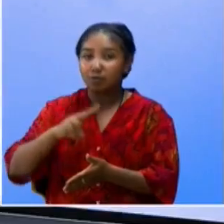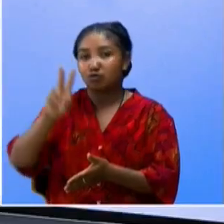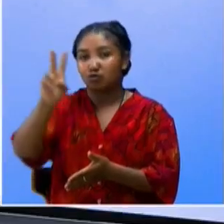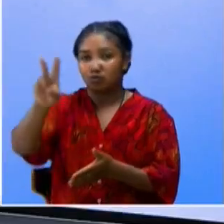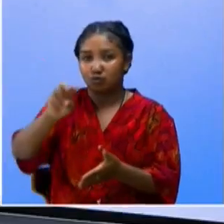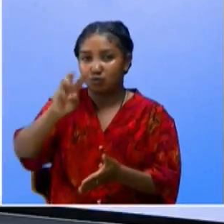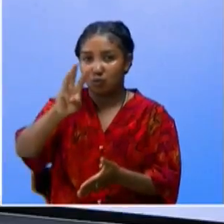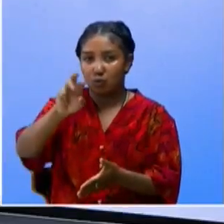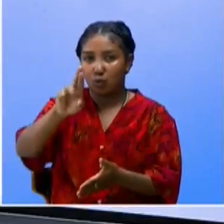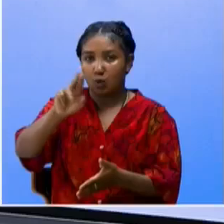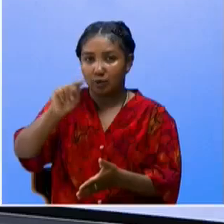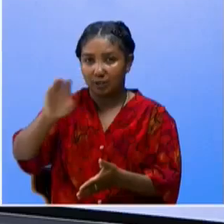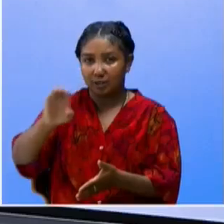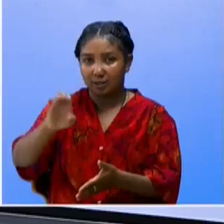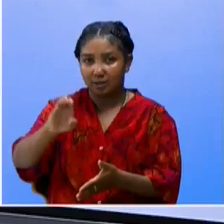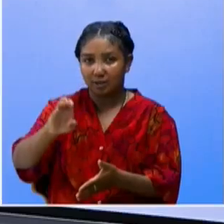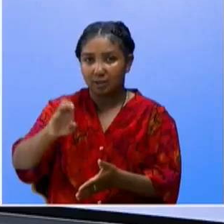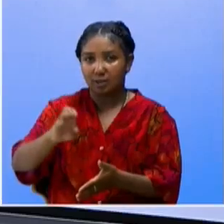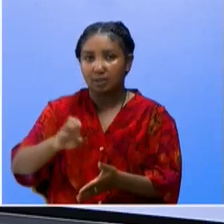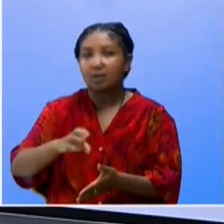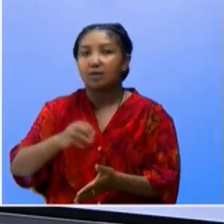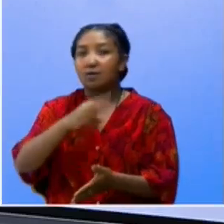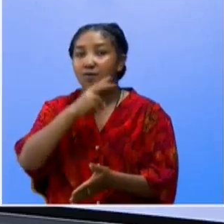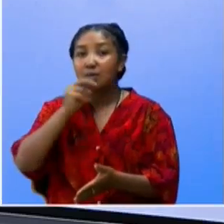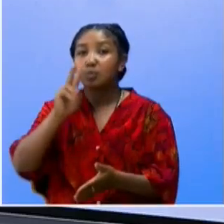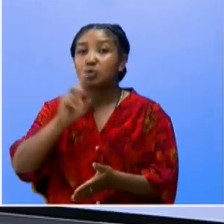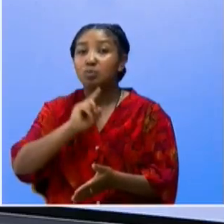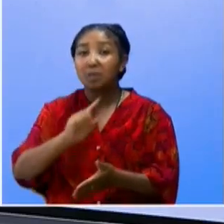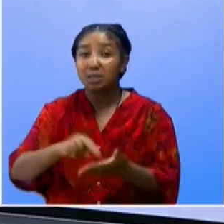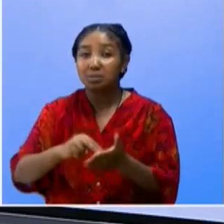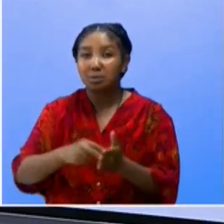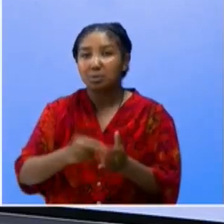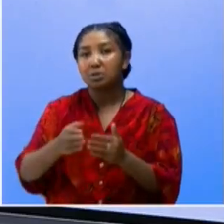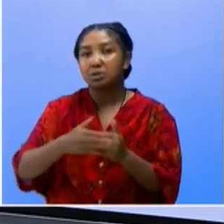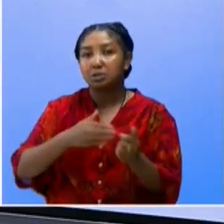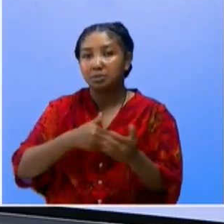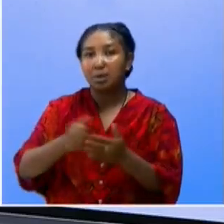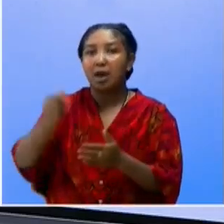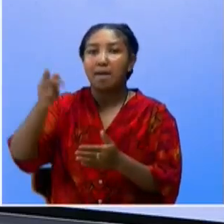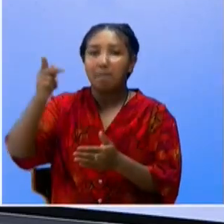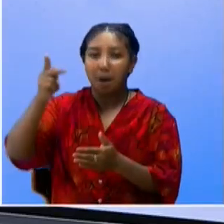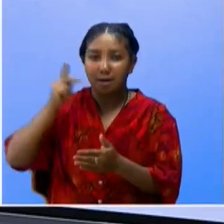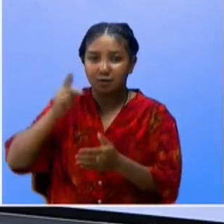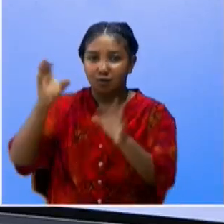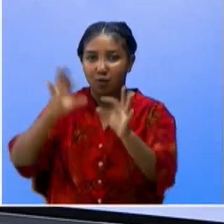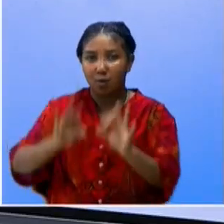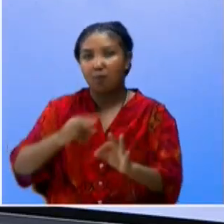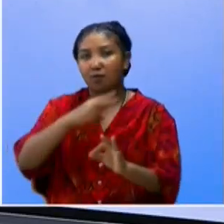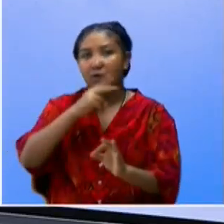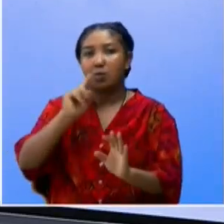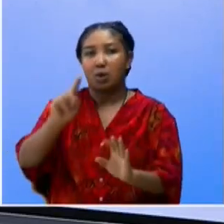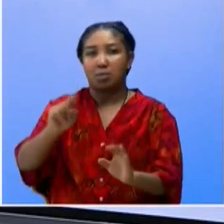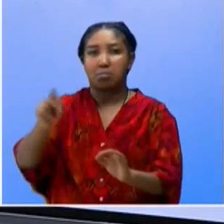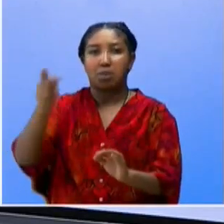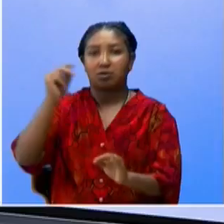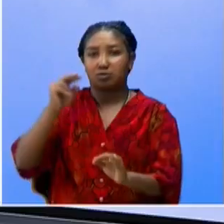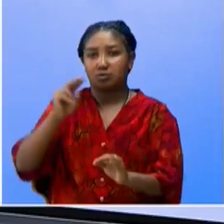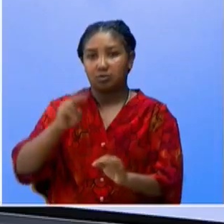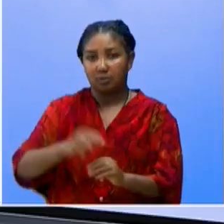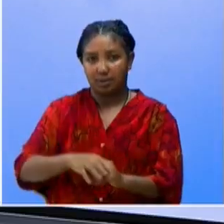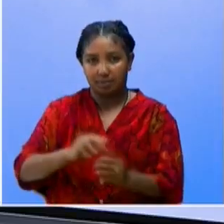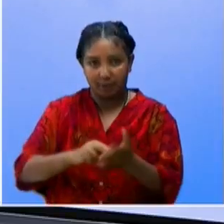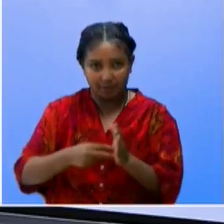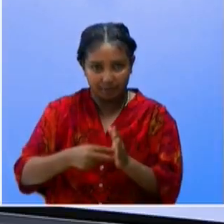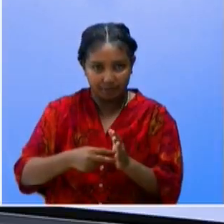2. Verb 2 means the simple or the past form of verb 1.